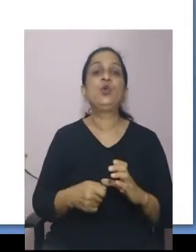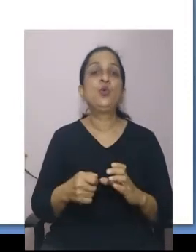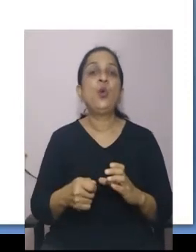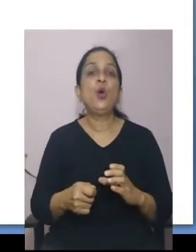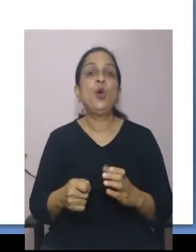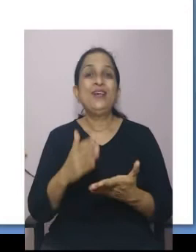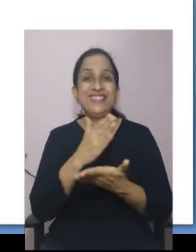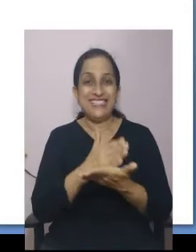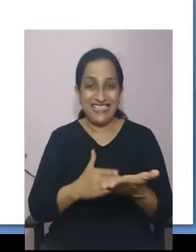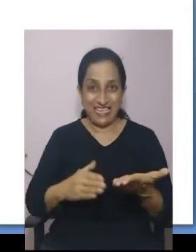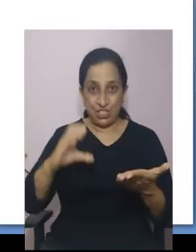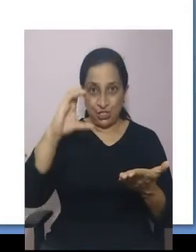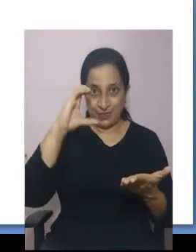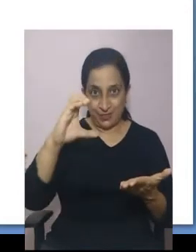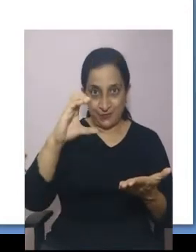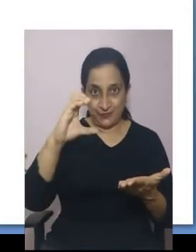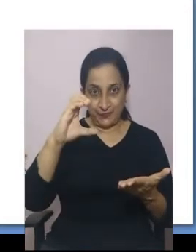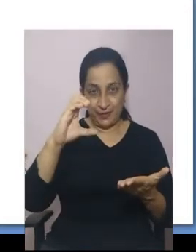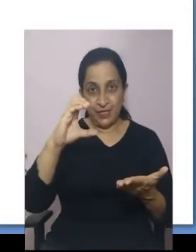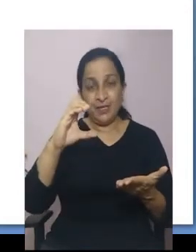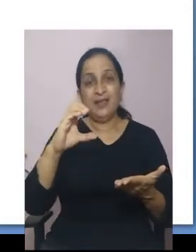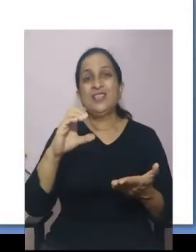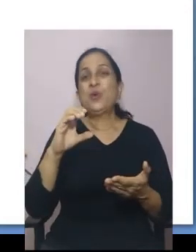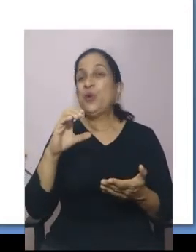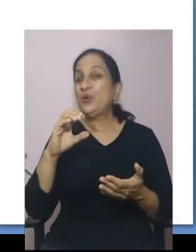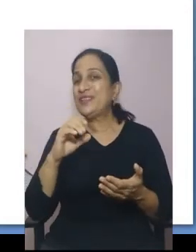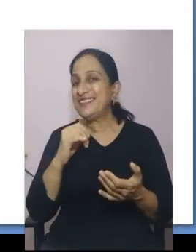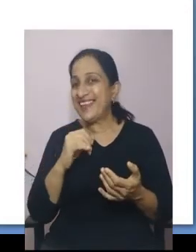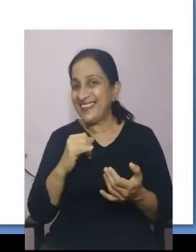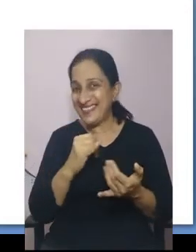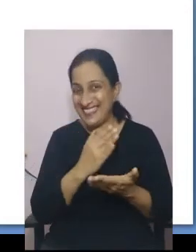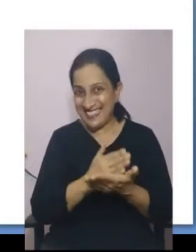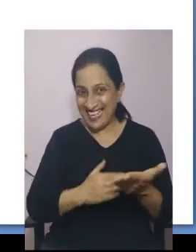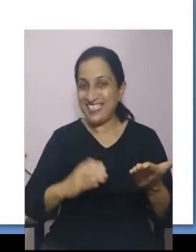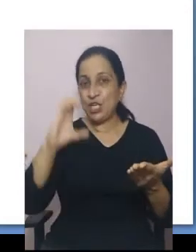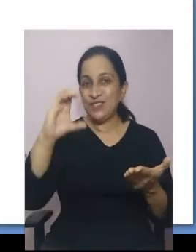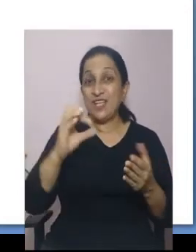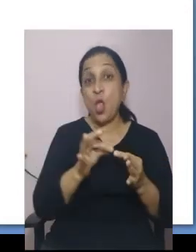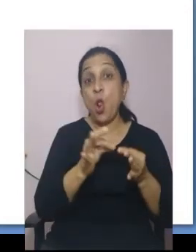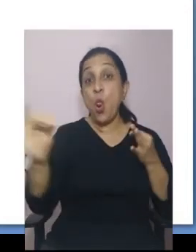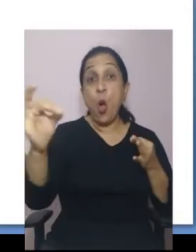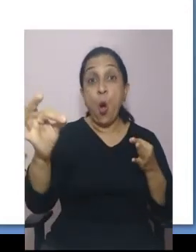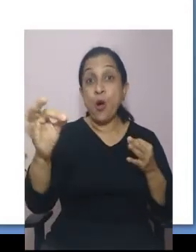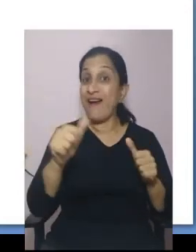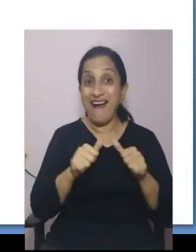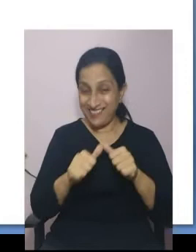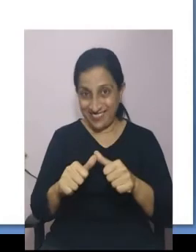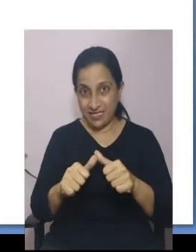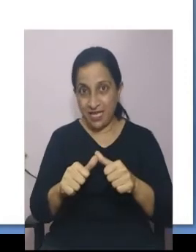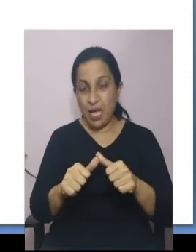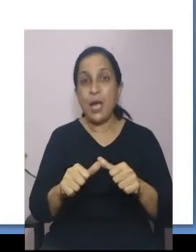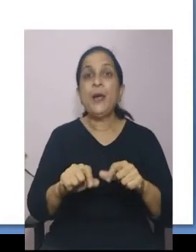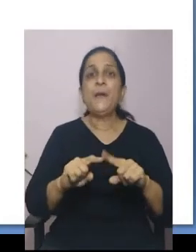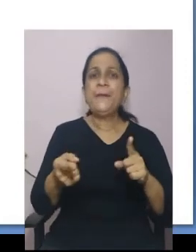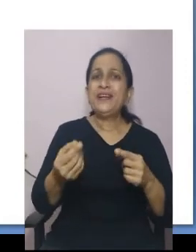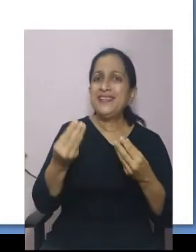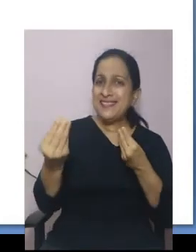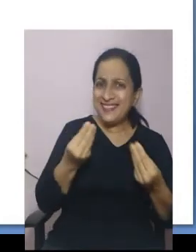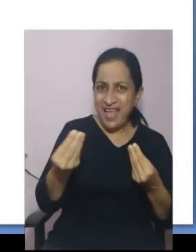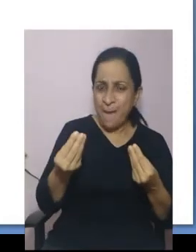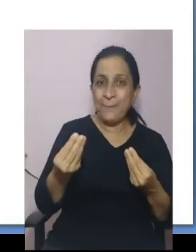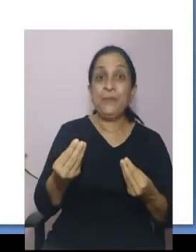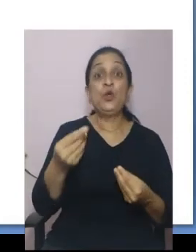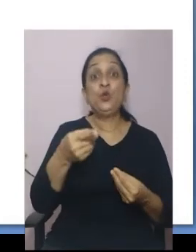again suggest that you practice 1 or 2 because section C is little lengthy questions and you may not get